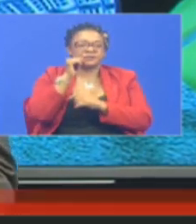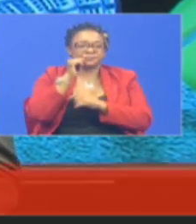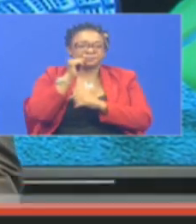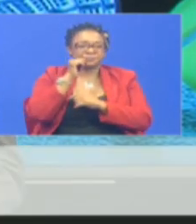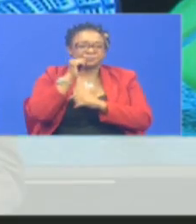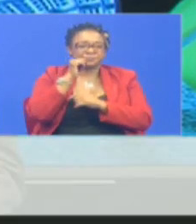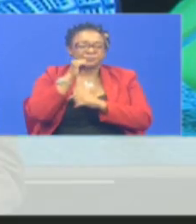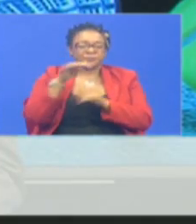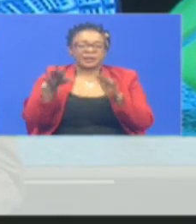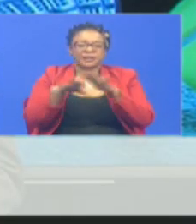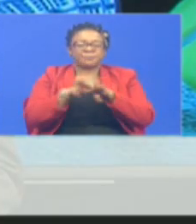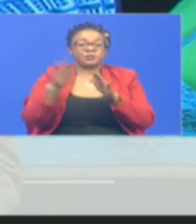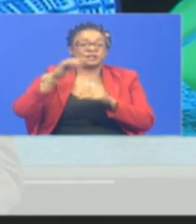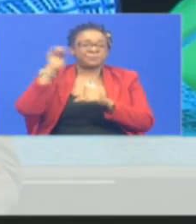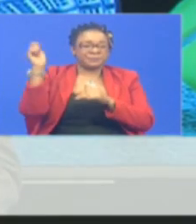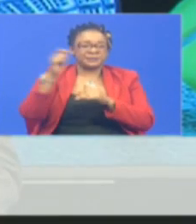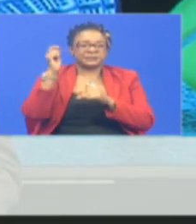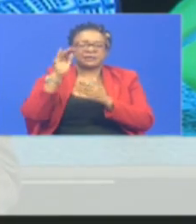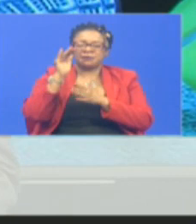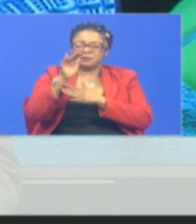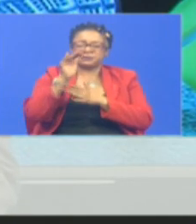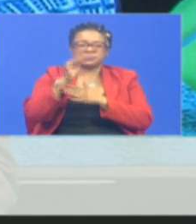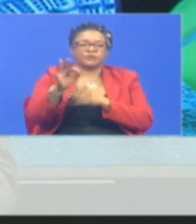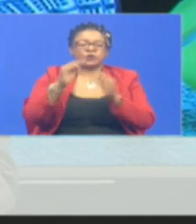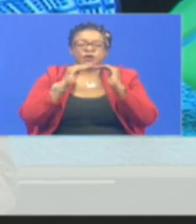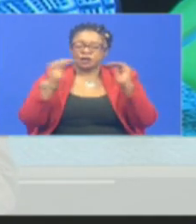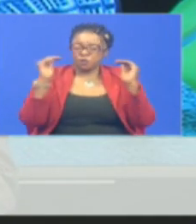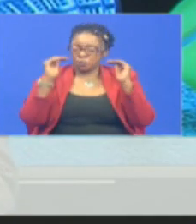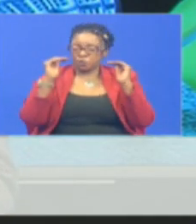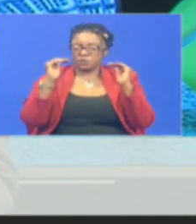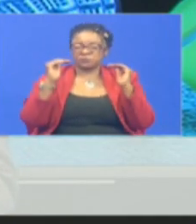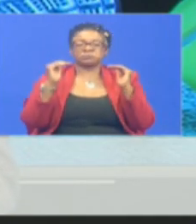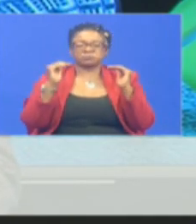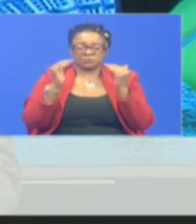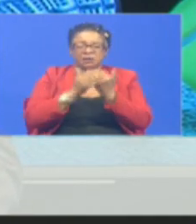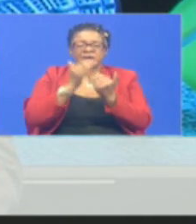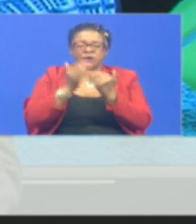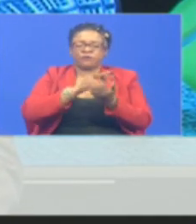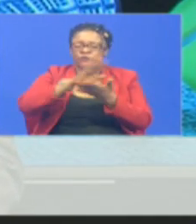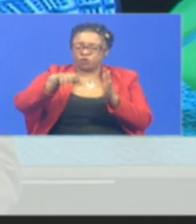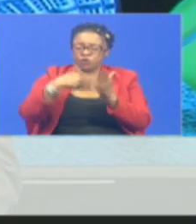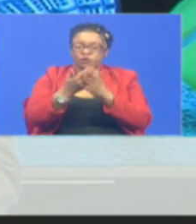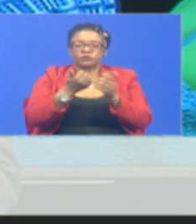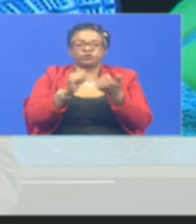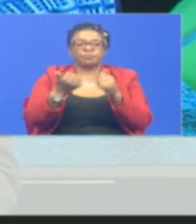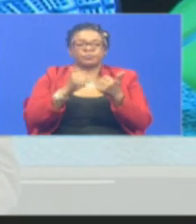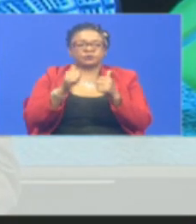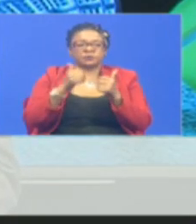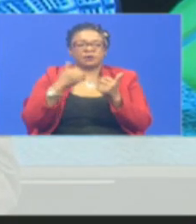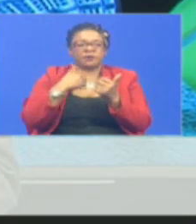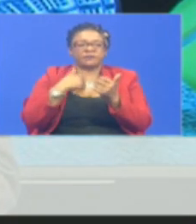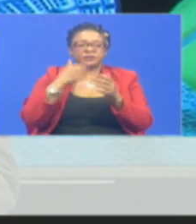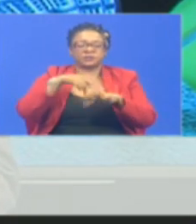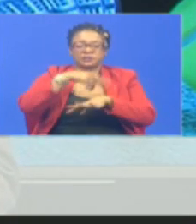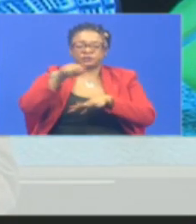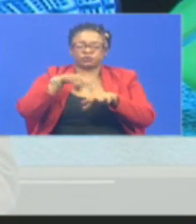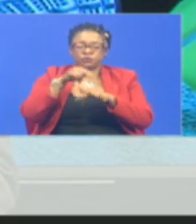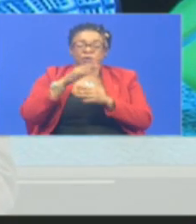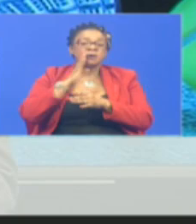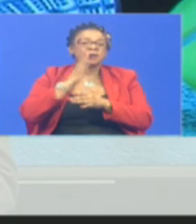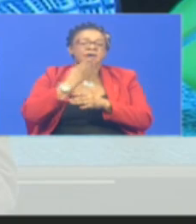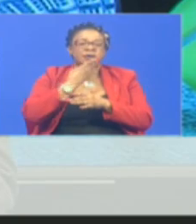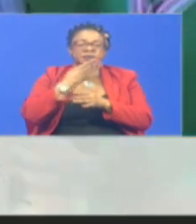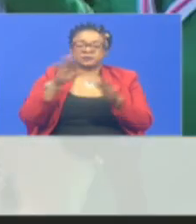Deputy President, William Ruto, is calling for the equal treatment of all sports people. Donning the national colours, the